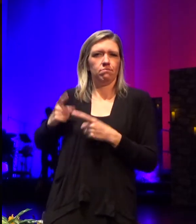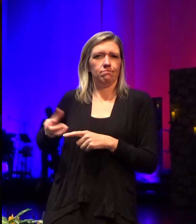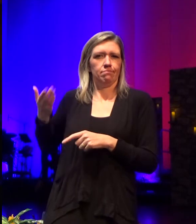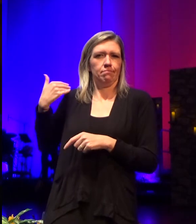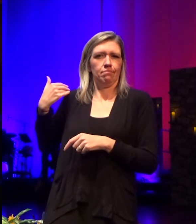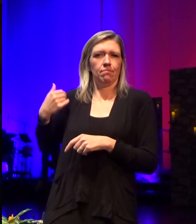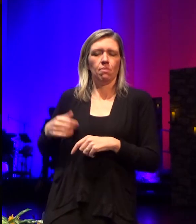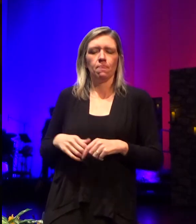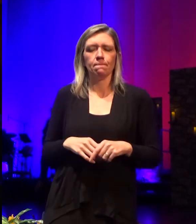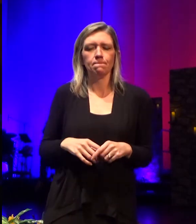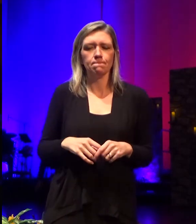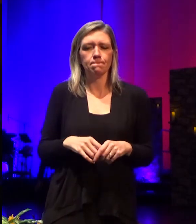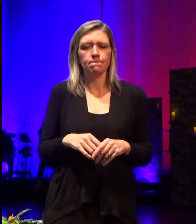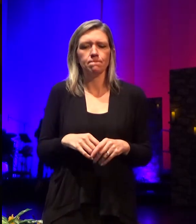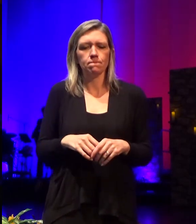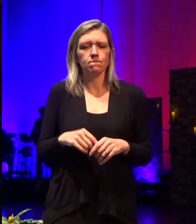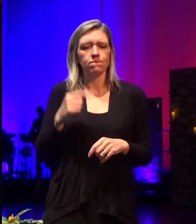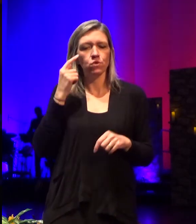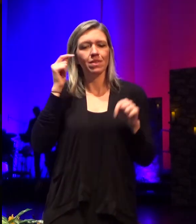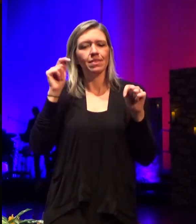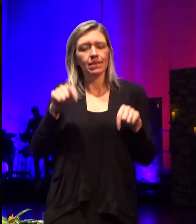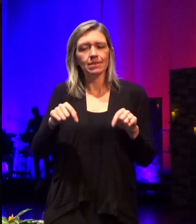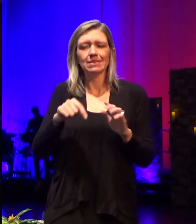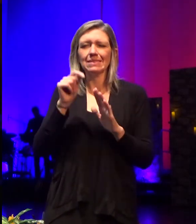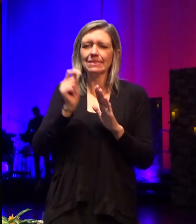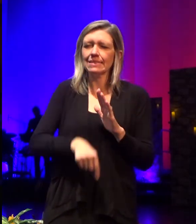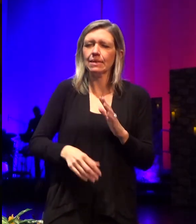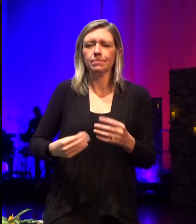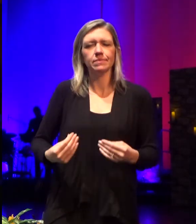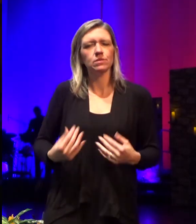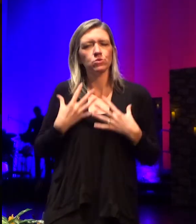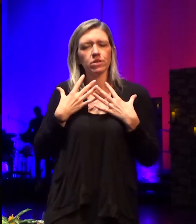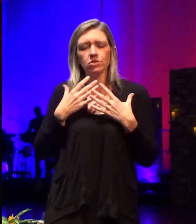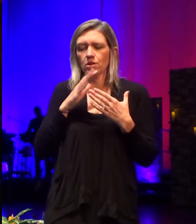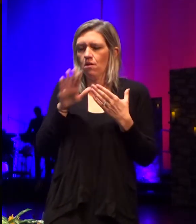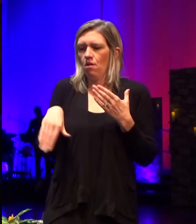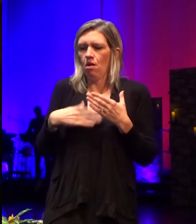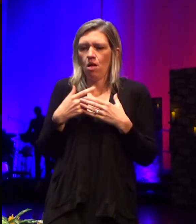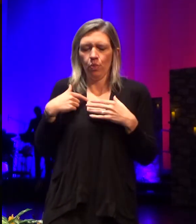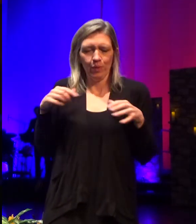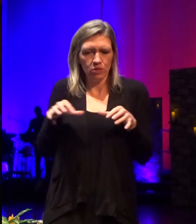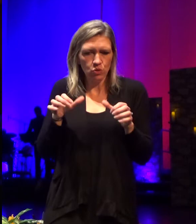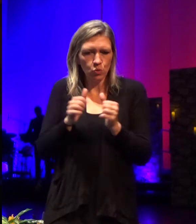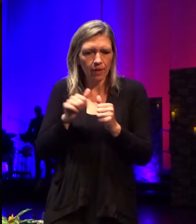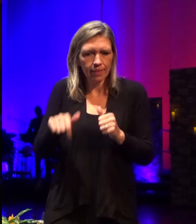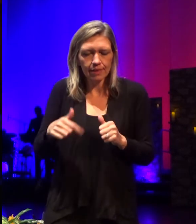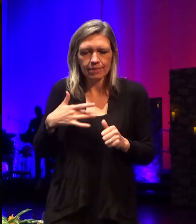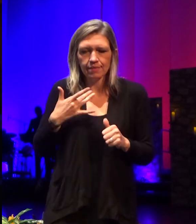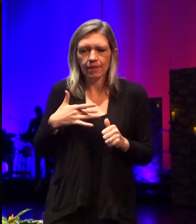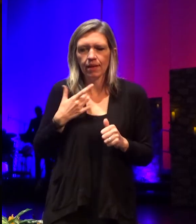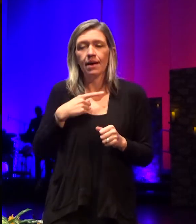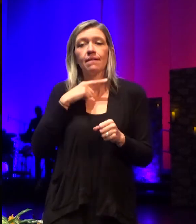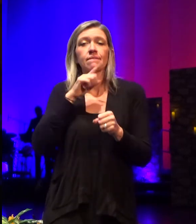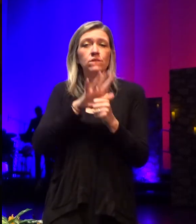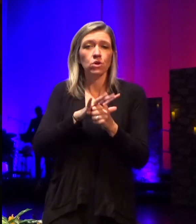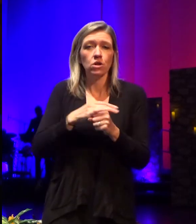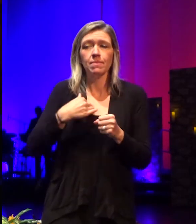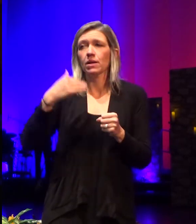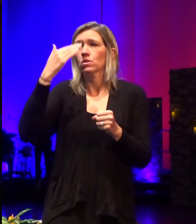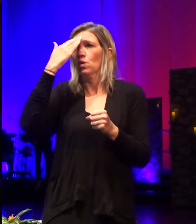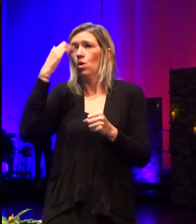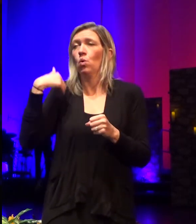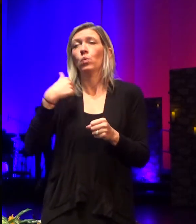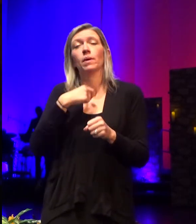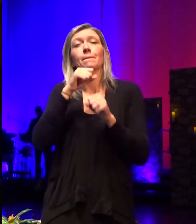And so for this deep inspiration and all we do with it, I affirm and know we're blessed and guided,